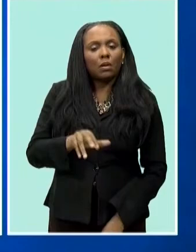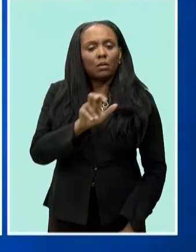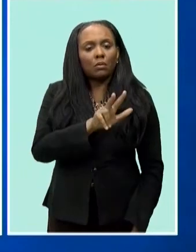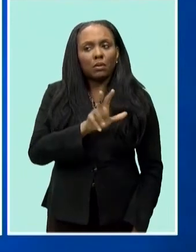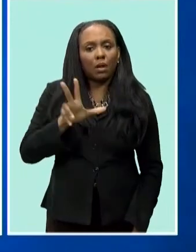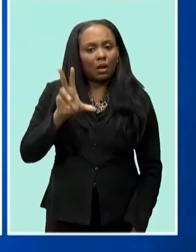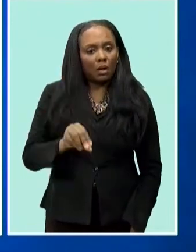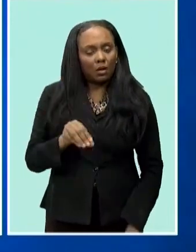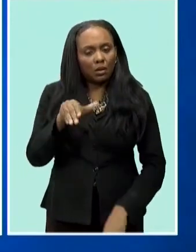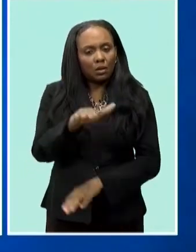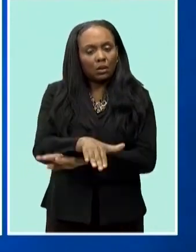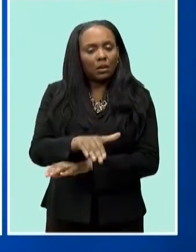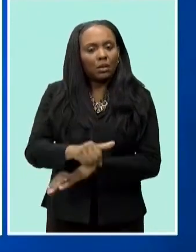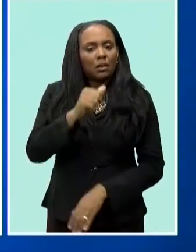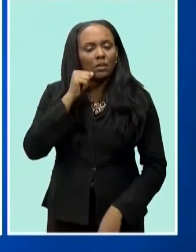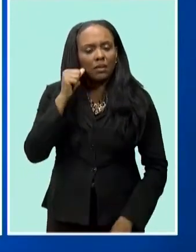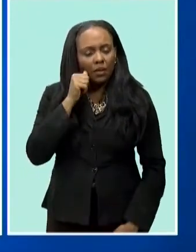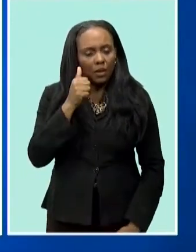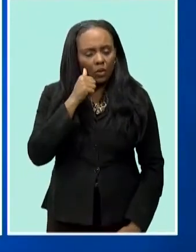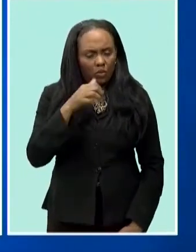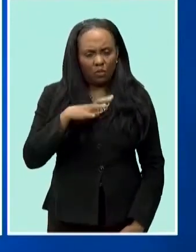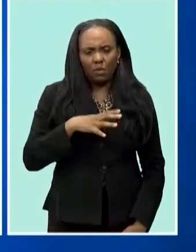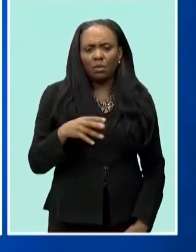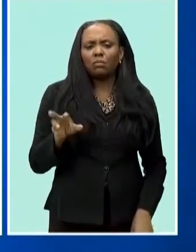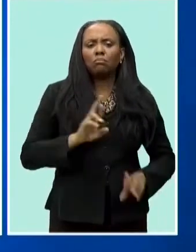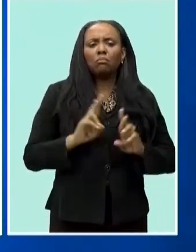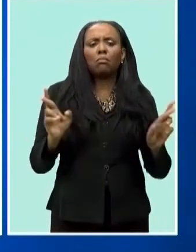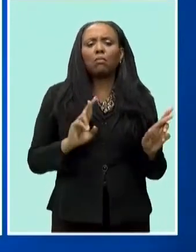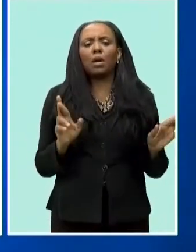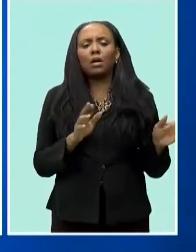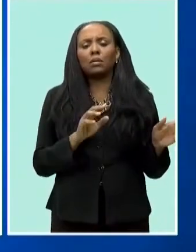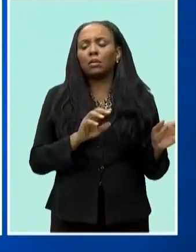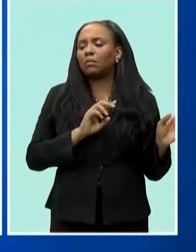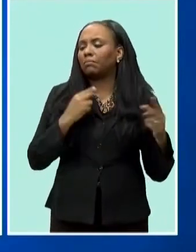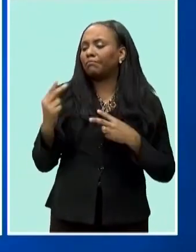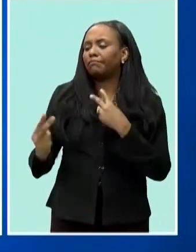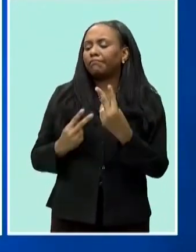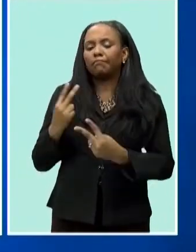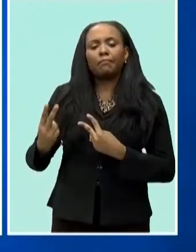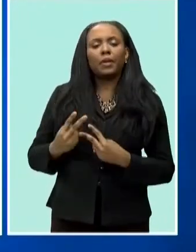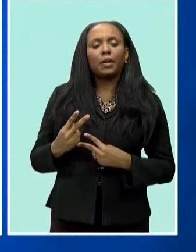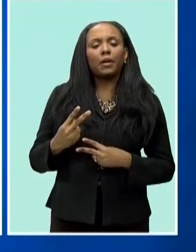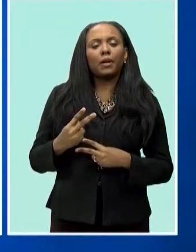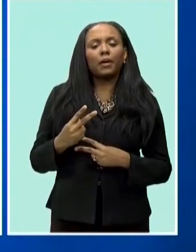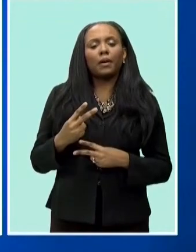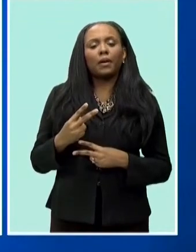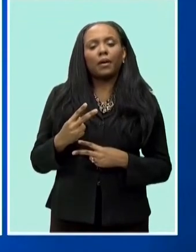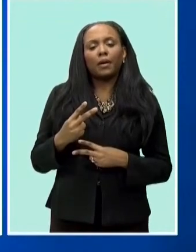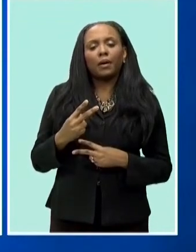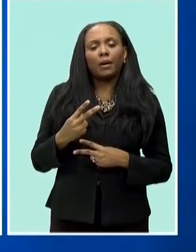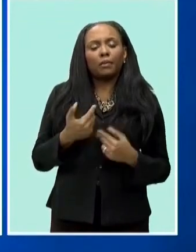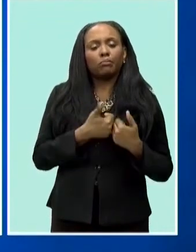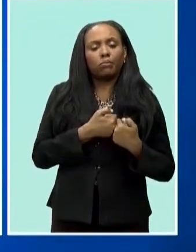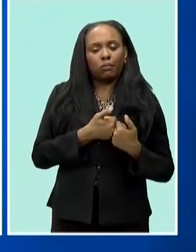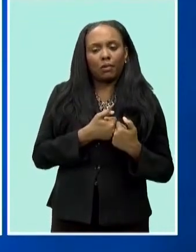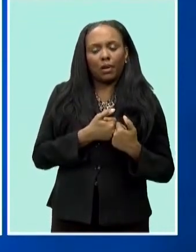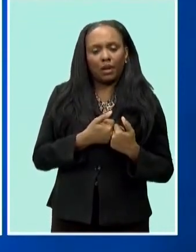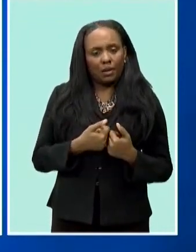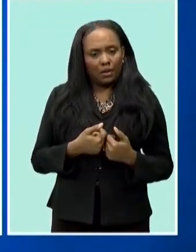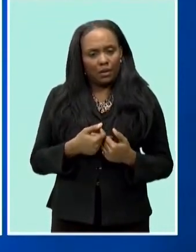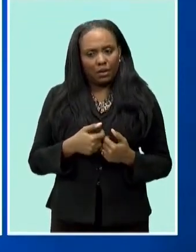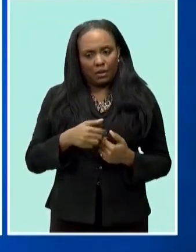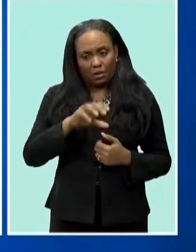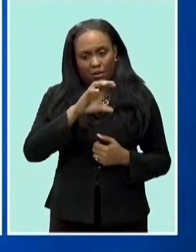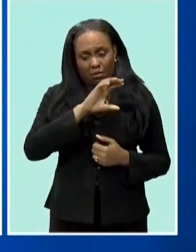p.m. yesterday, she was preparing to visit her fiancé, who is currently in the holding bay at the prison, when officers conducted a